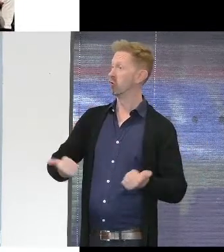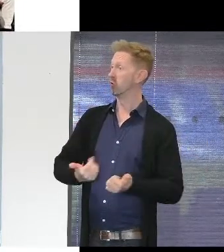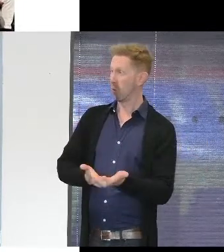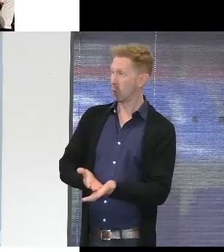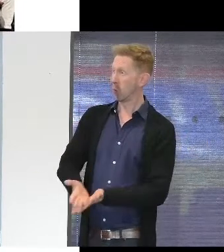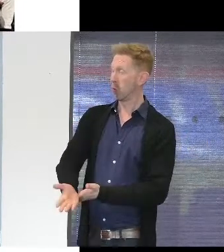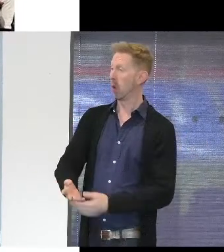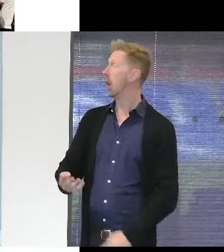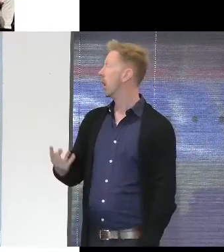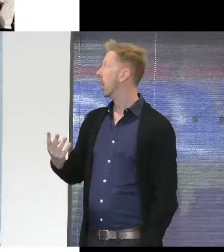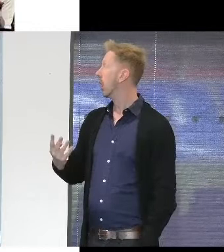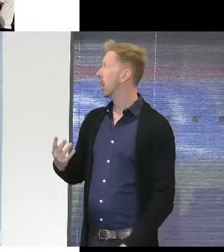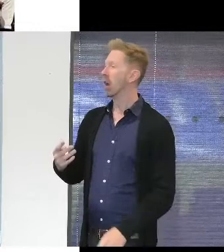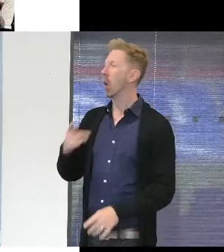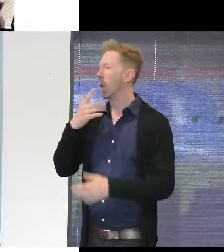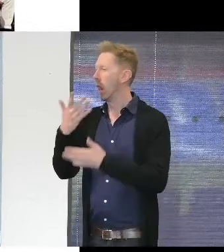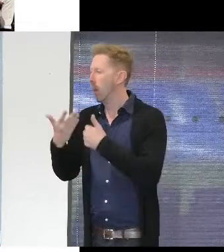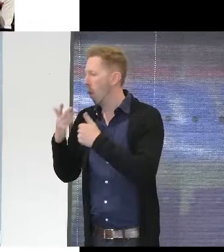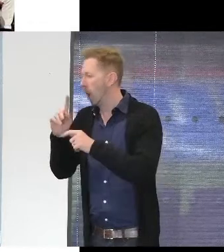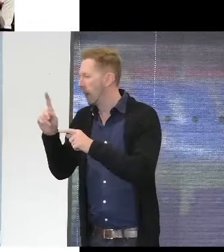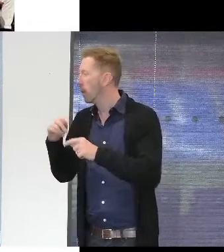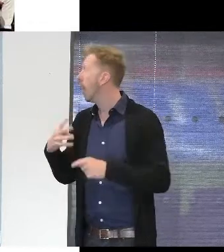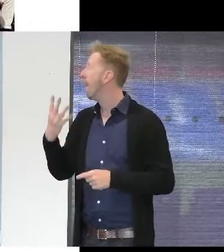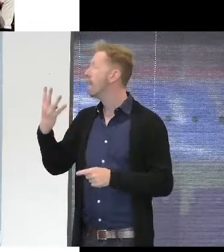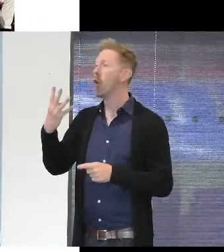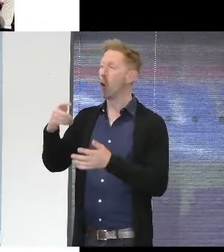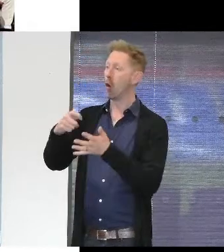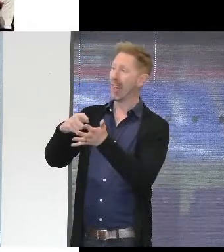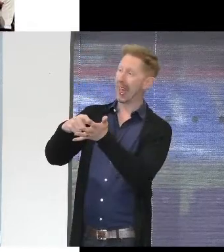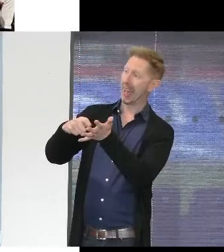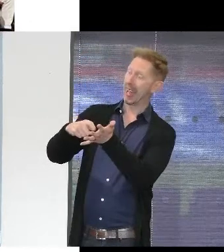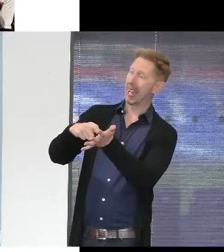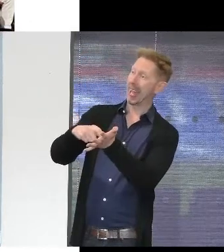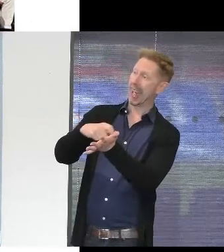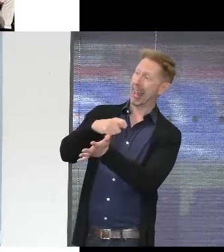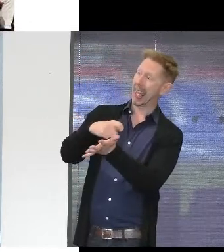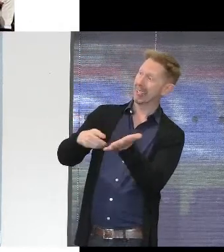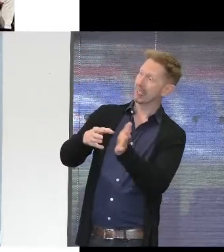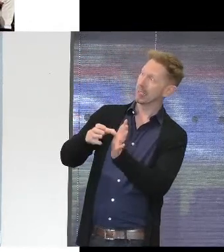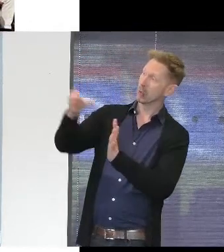4 mentees, and I'll touch on this again in a second, were elected the first time of asking.